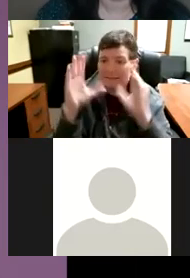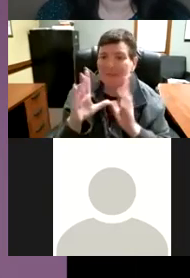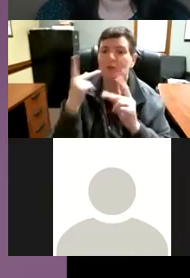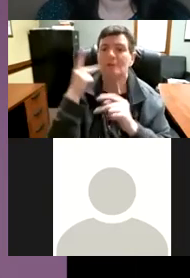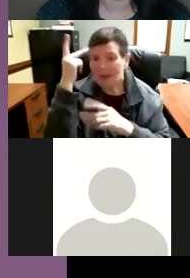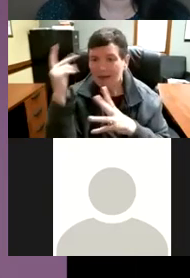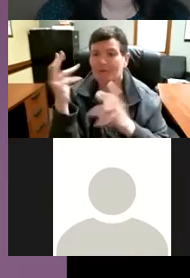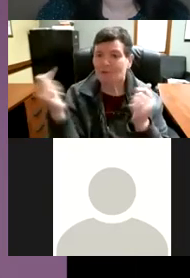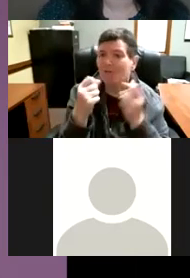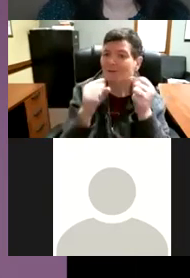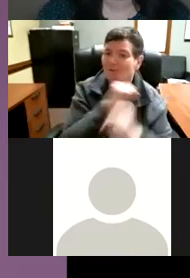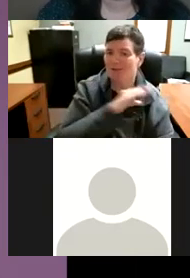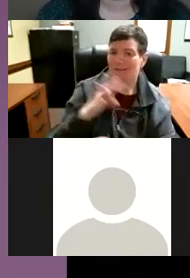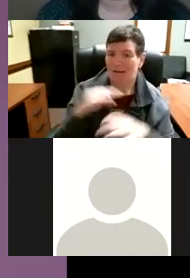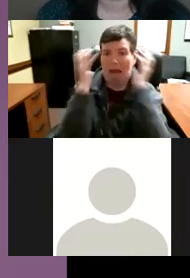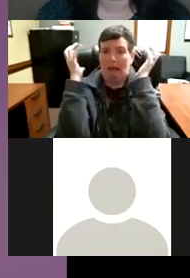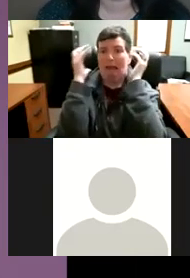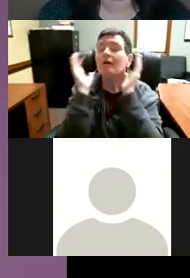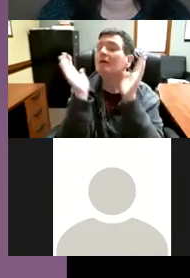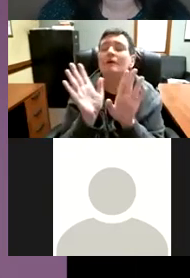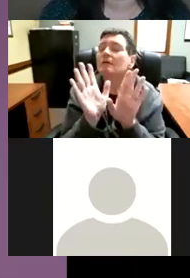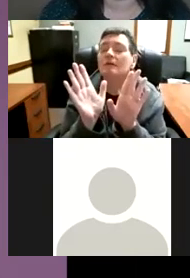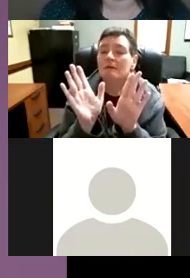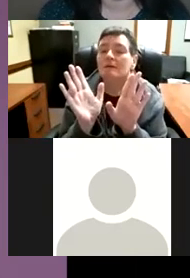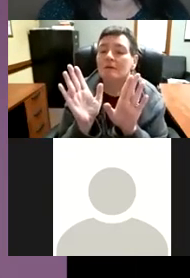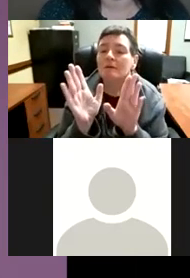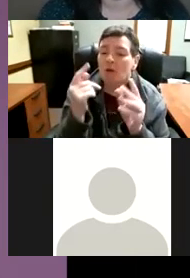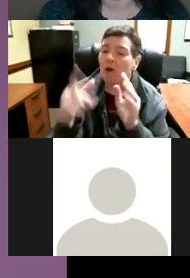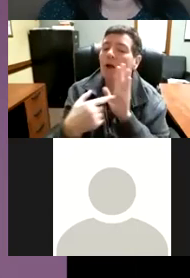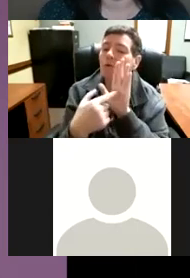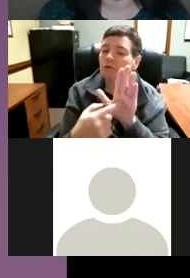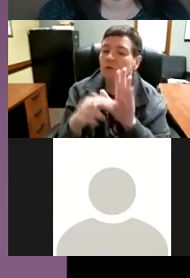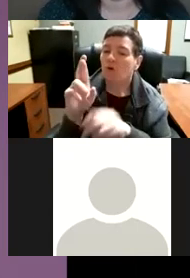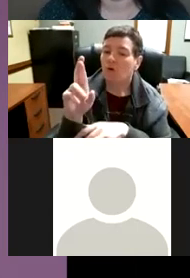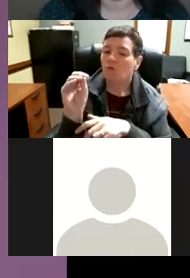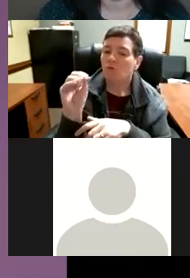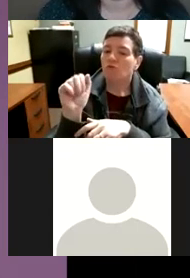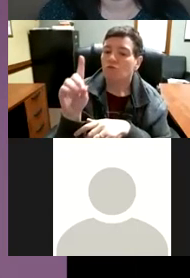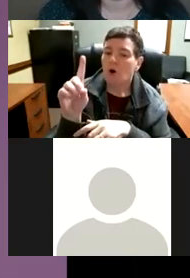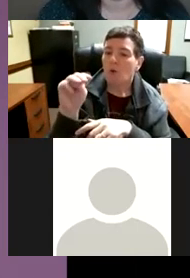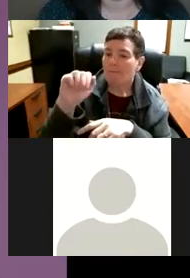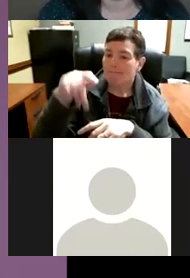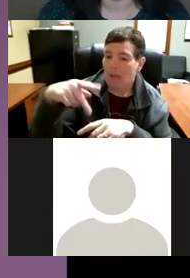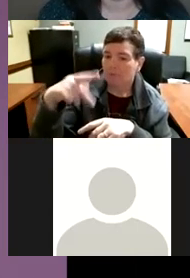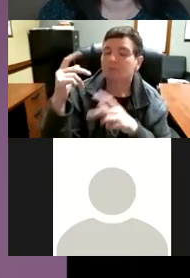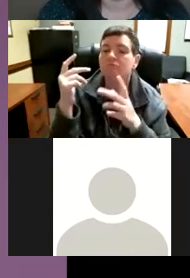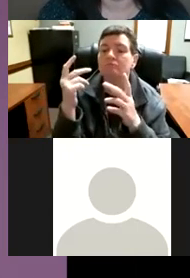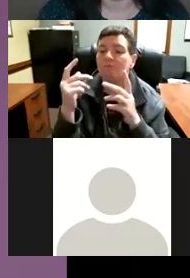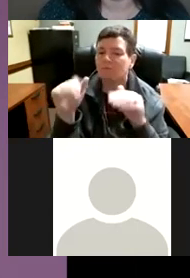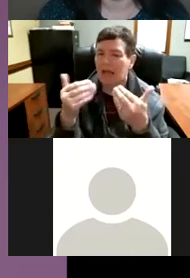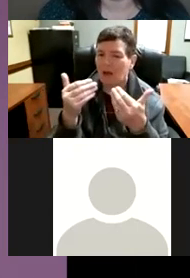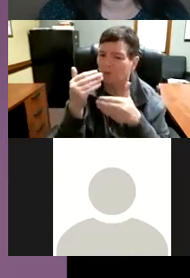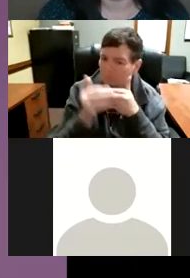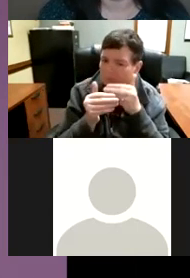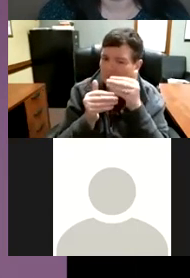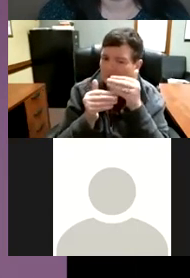lot. So that's why, we're going to go over our roadmap today of how to take those baby steps